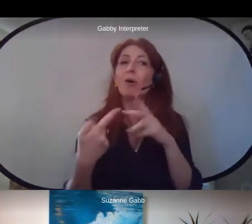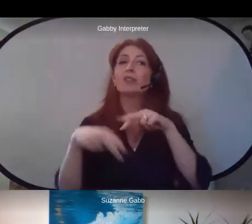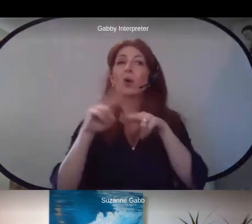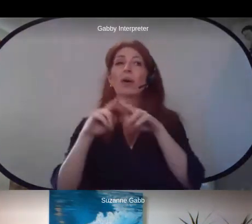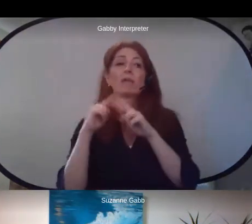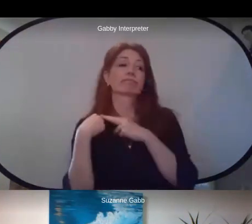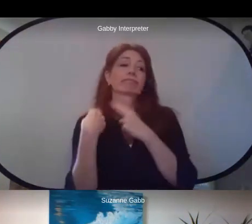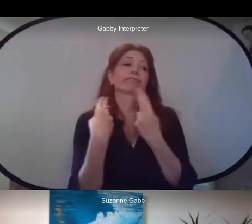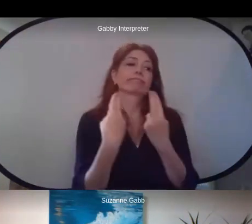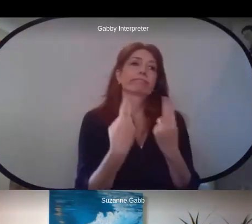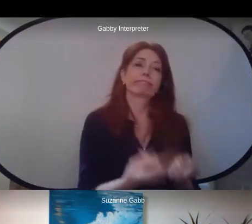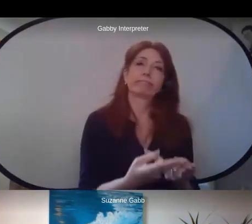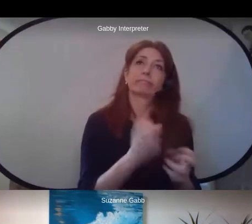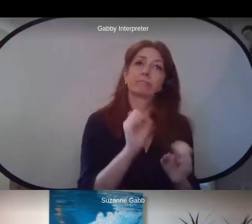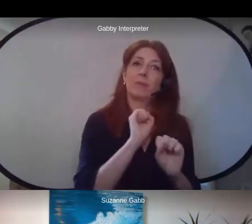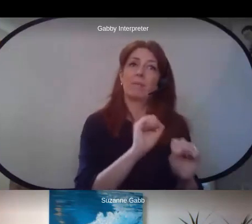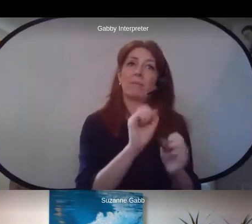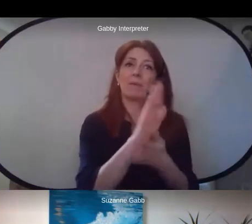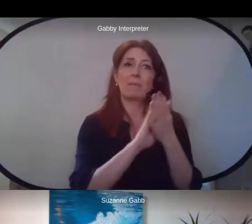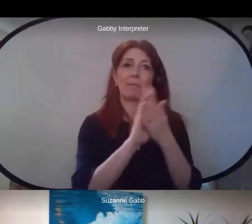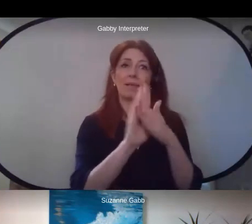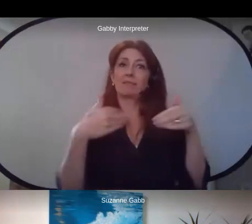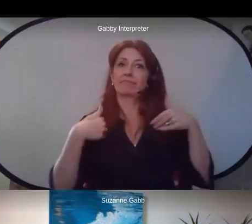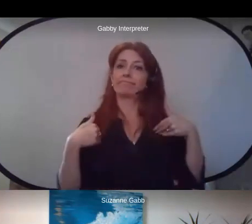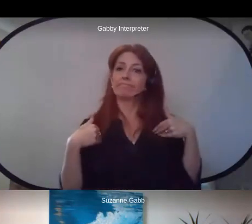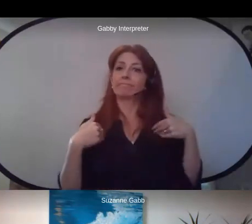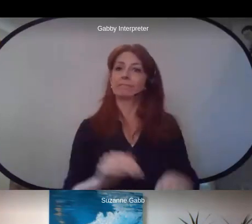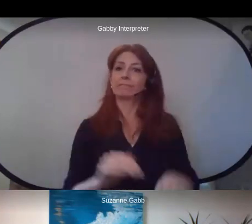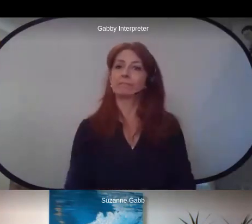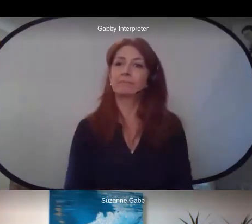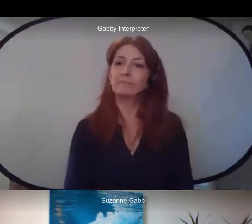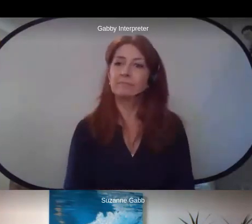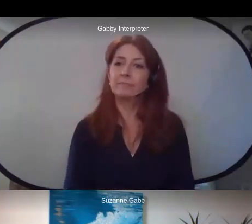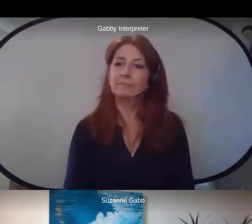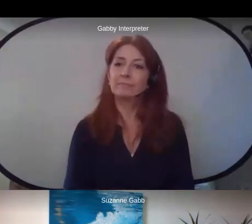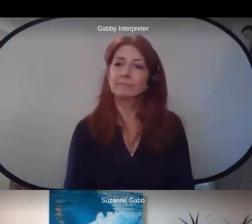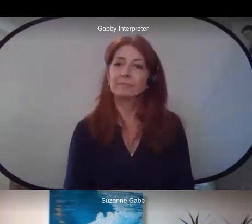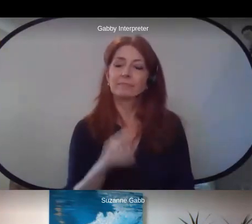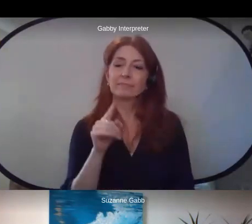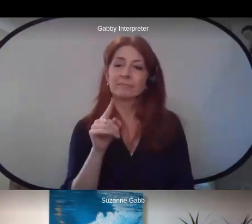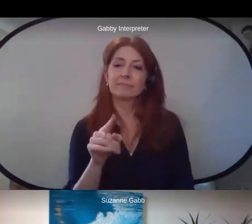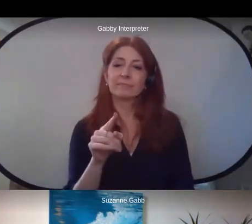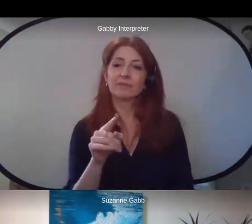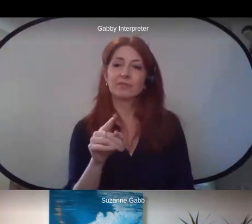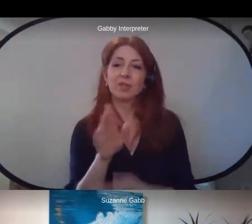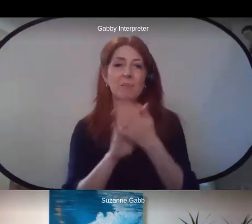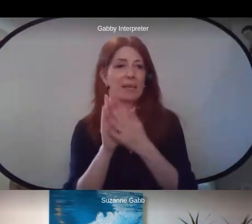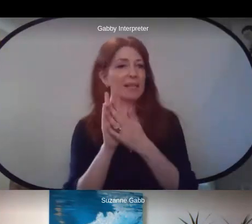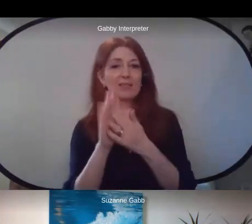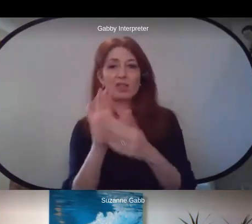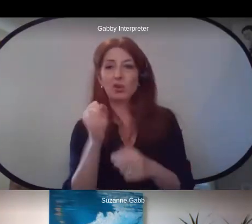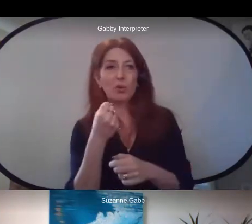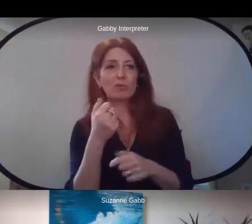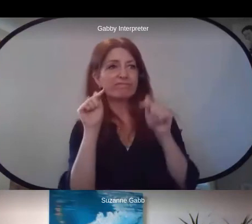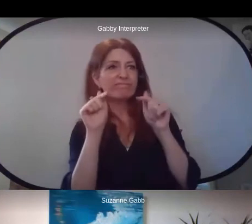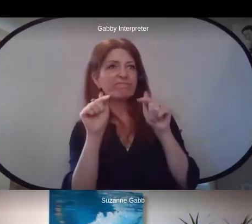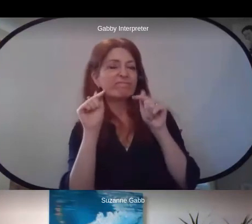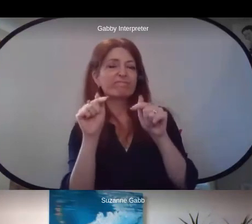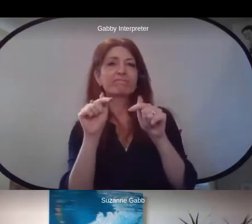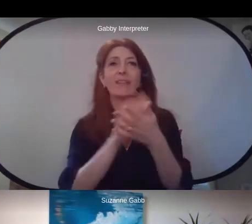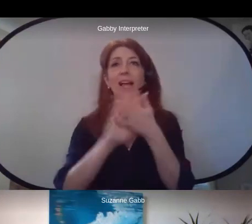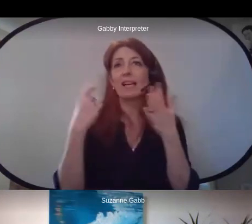then it takes away the accountability. It takes away the fact that, you know, you're not finger pointing at HR saying, why didn't we know